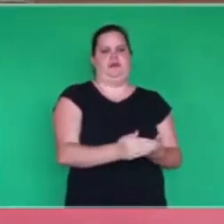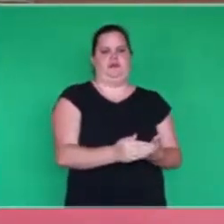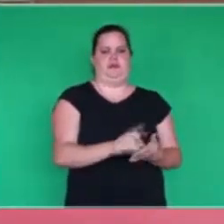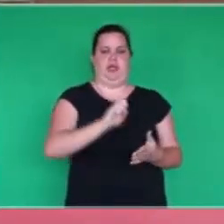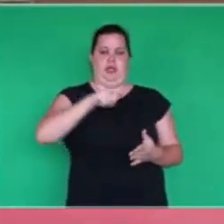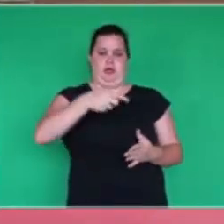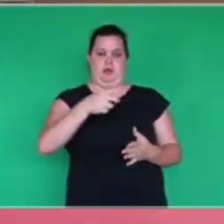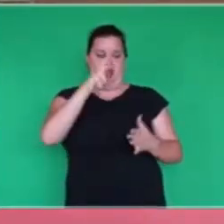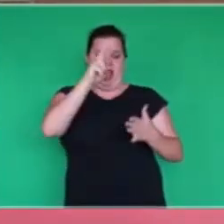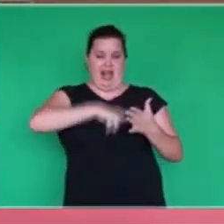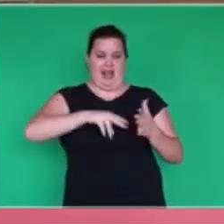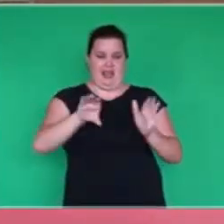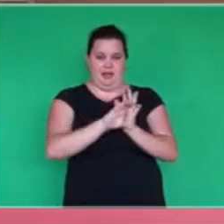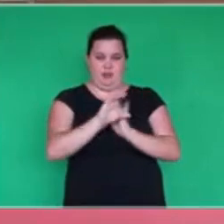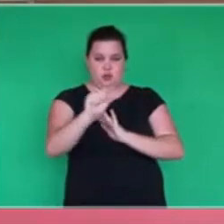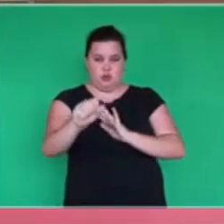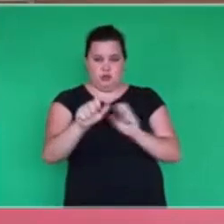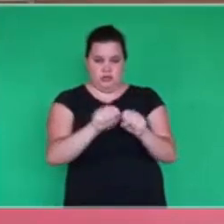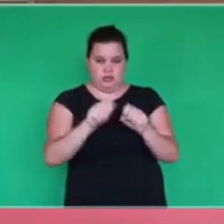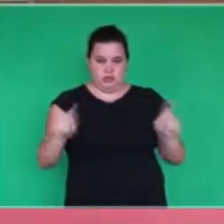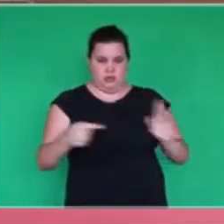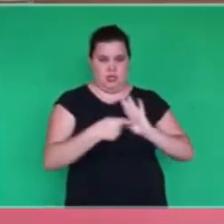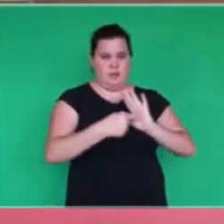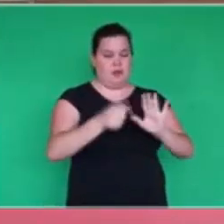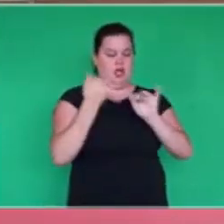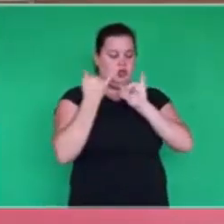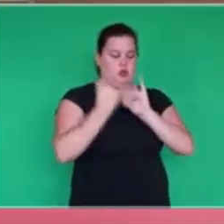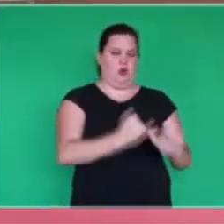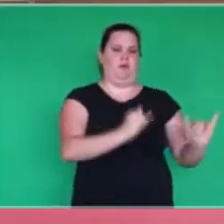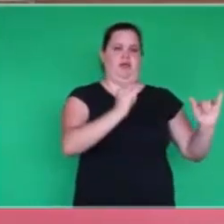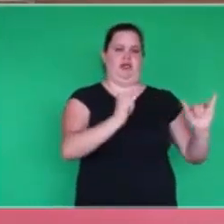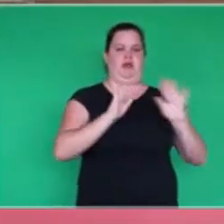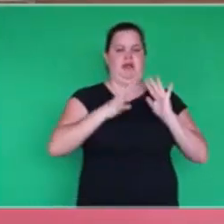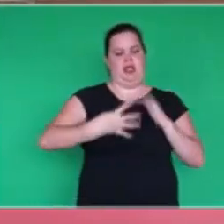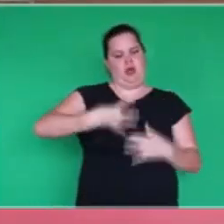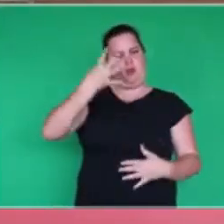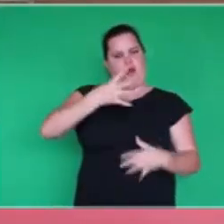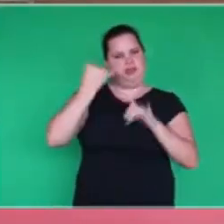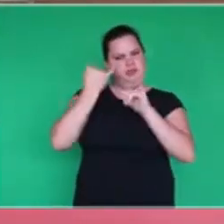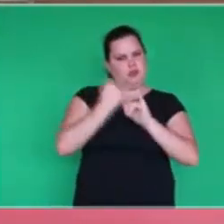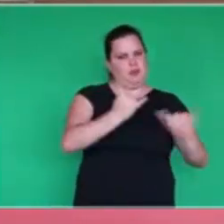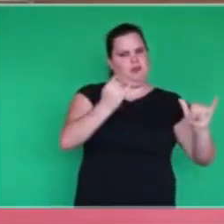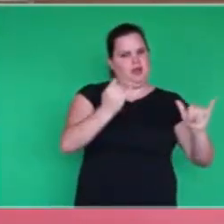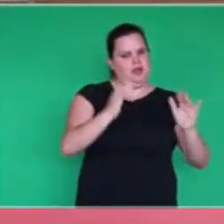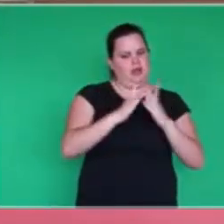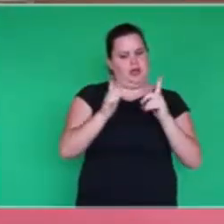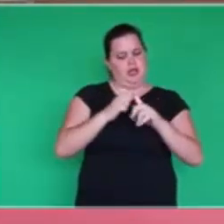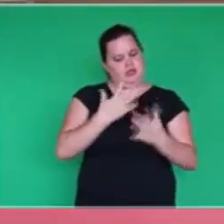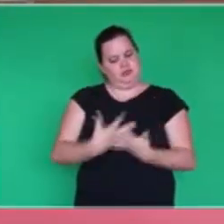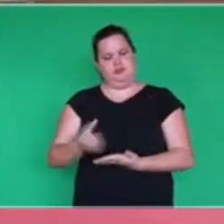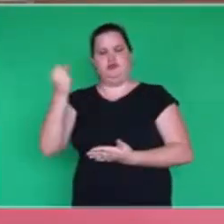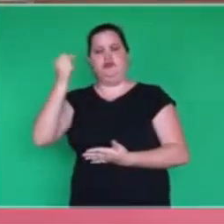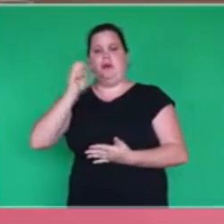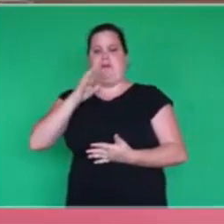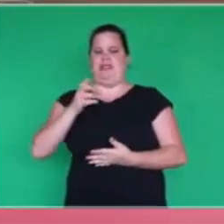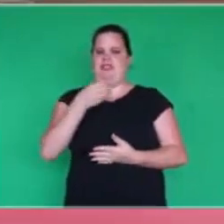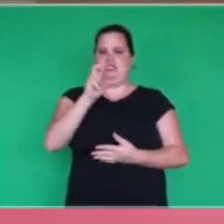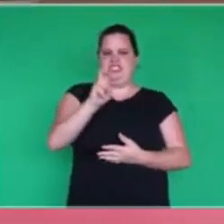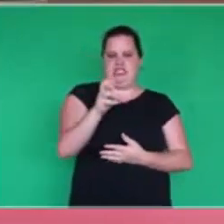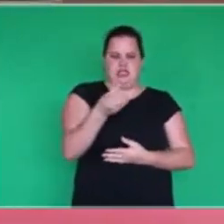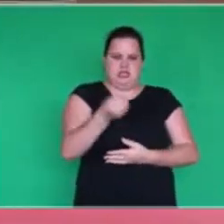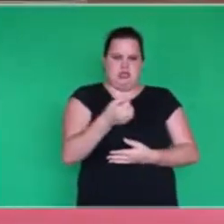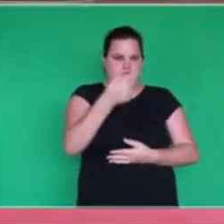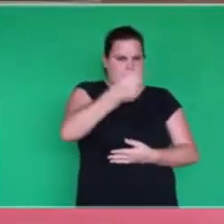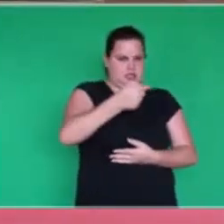us position ourselves to understand what judgments are left between the rapture of the church and the establishment of